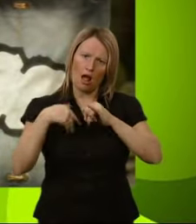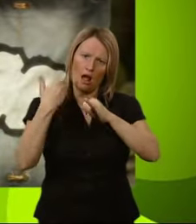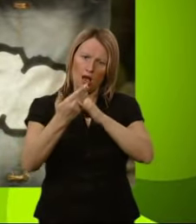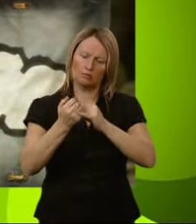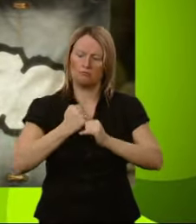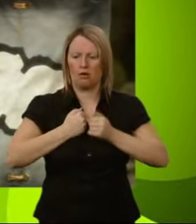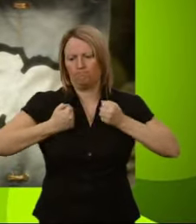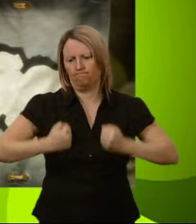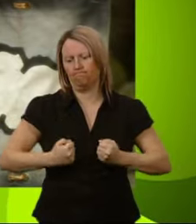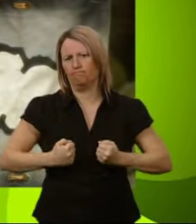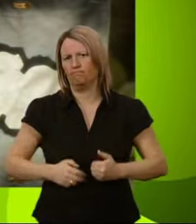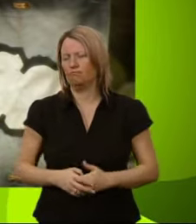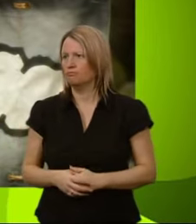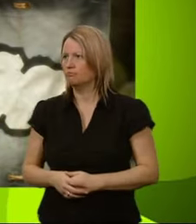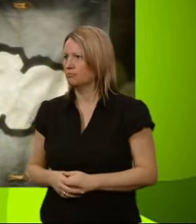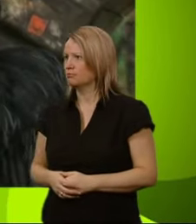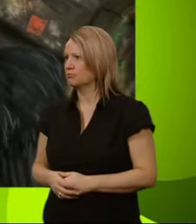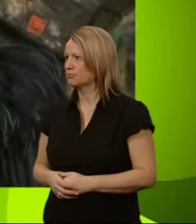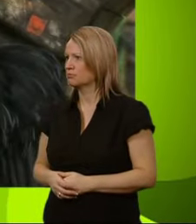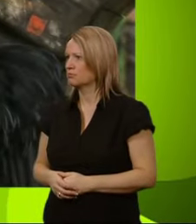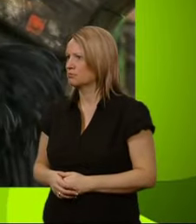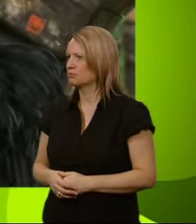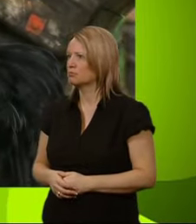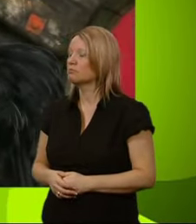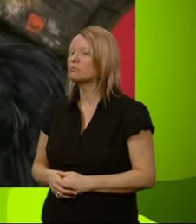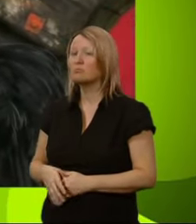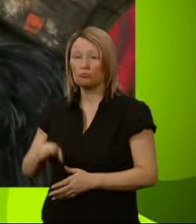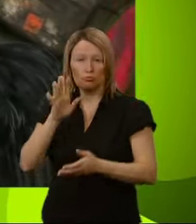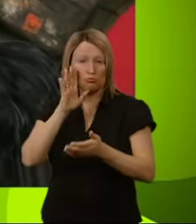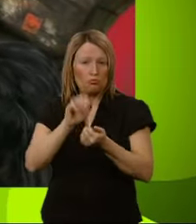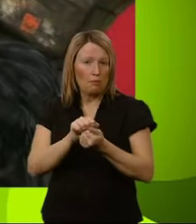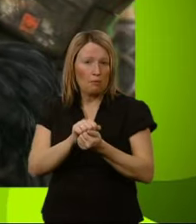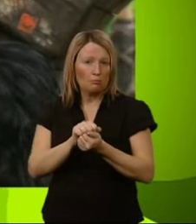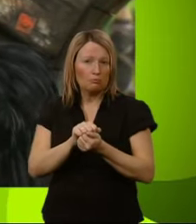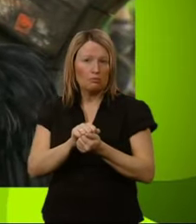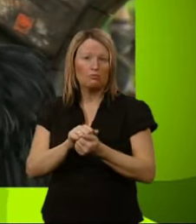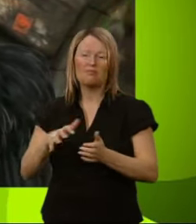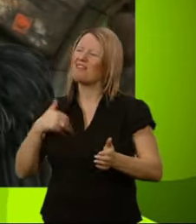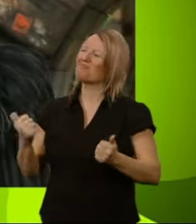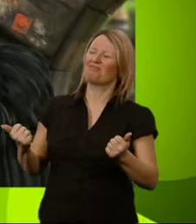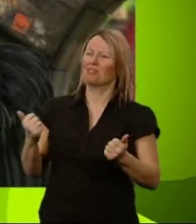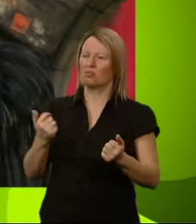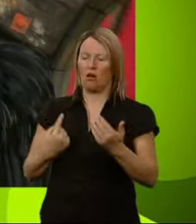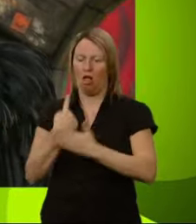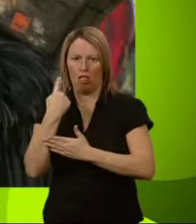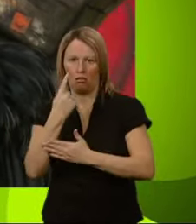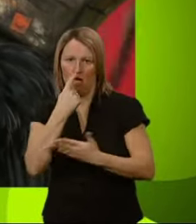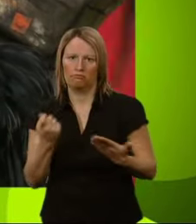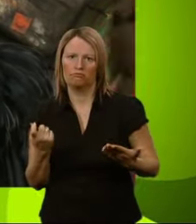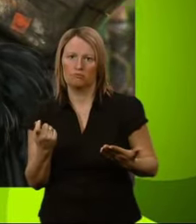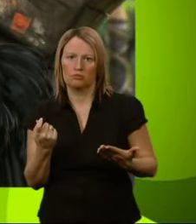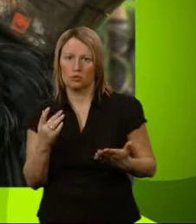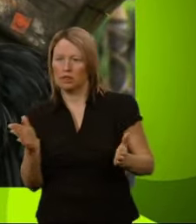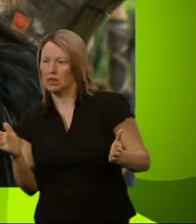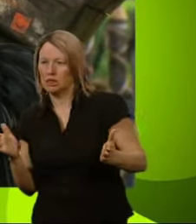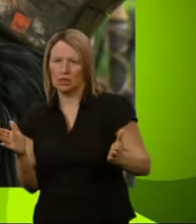every single challenge that comes my way. Remember, courage cannot see round corners, but chooses to go